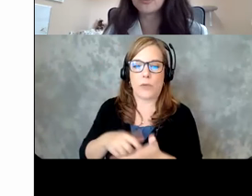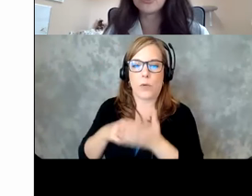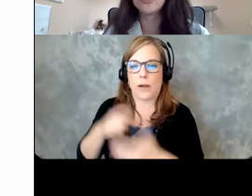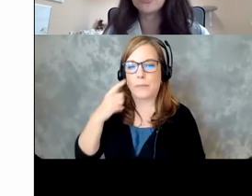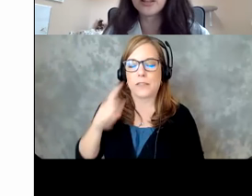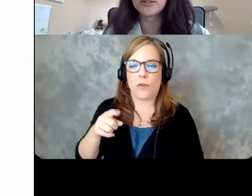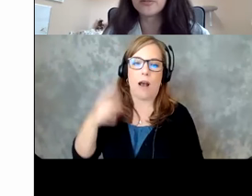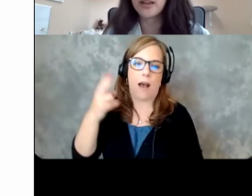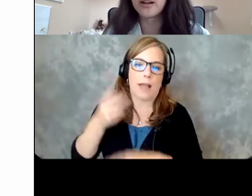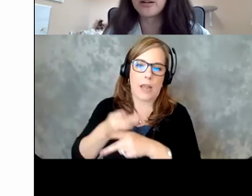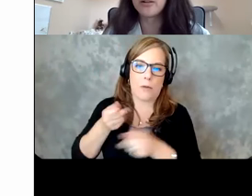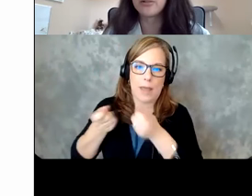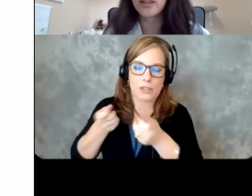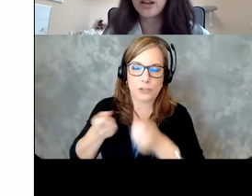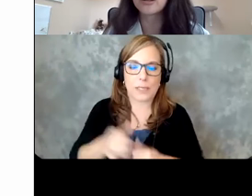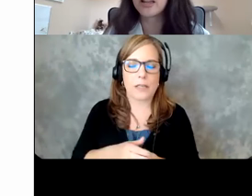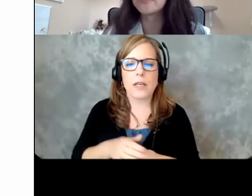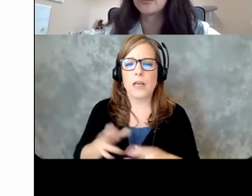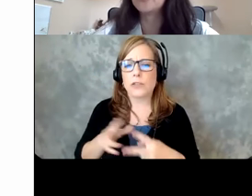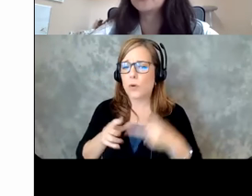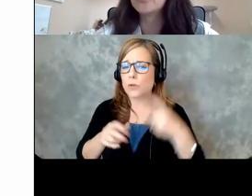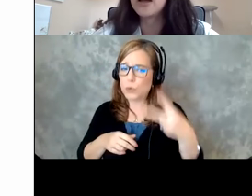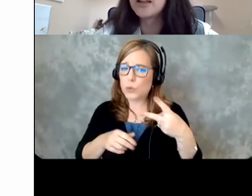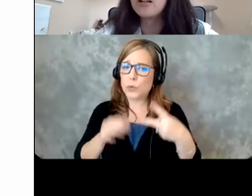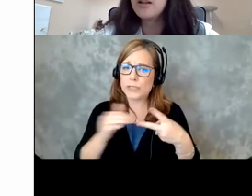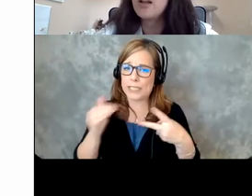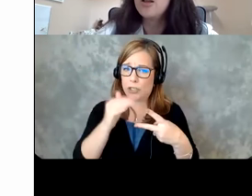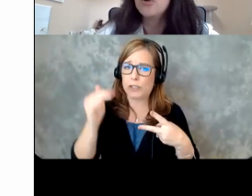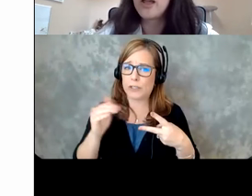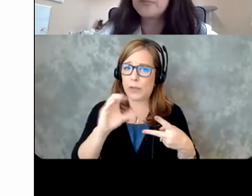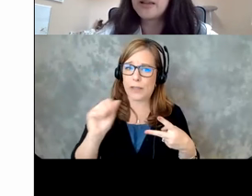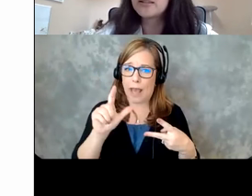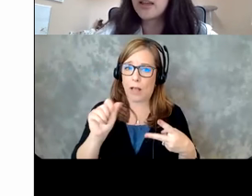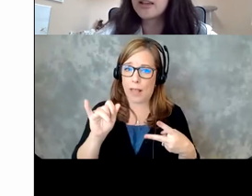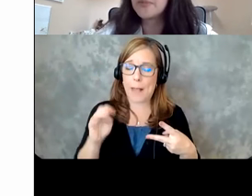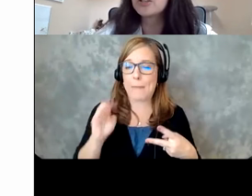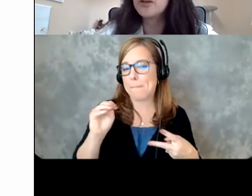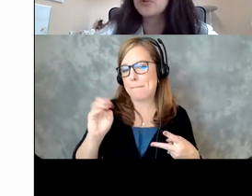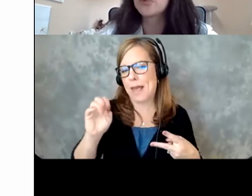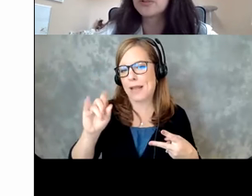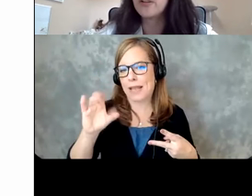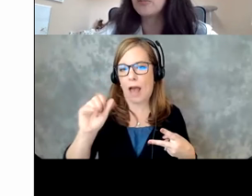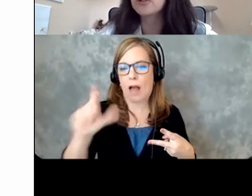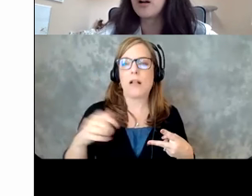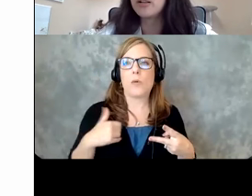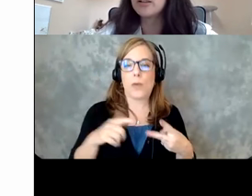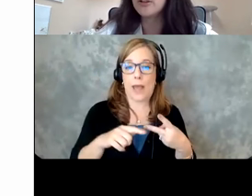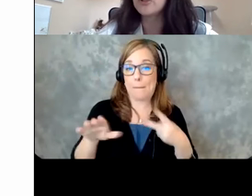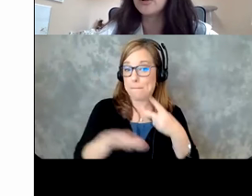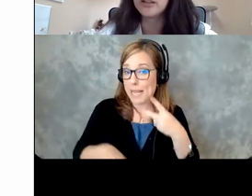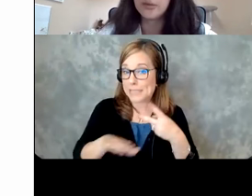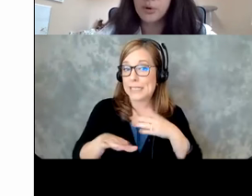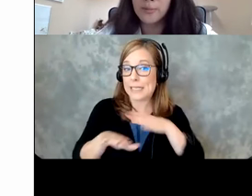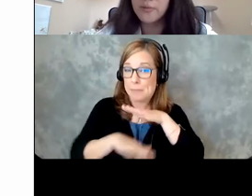to CalAIM, there were 2 tiers of care or case management in Medi-Cal. We had basic case management, which was available to